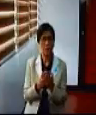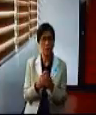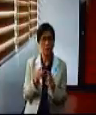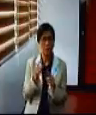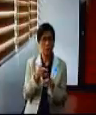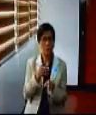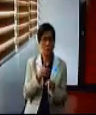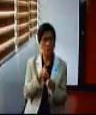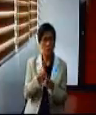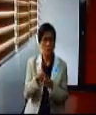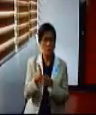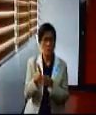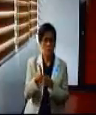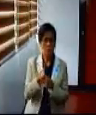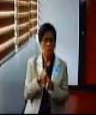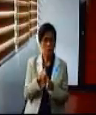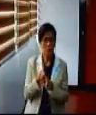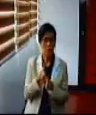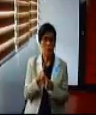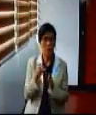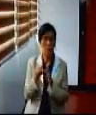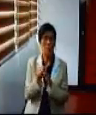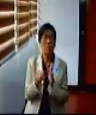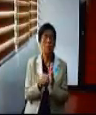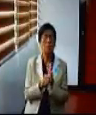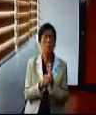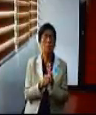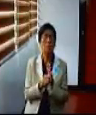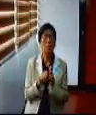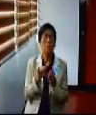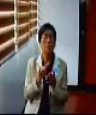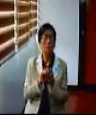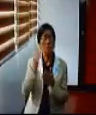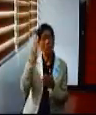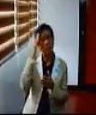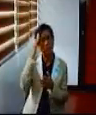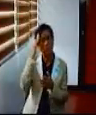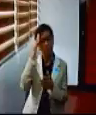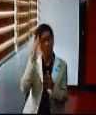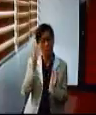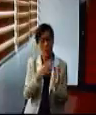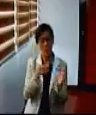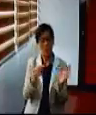diligence standard. And that's to know and to show.